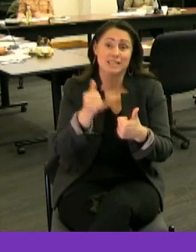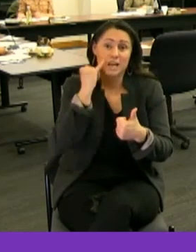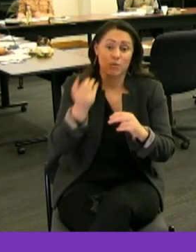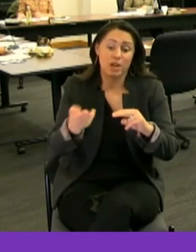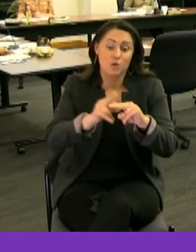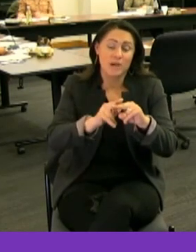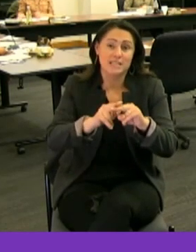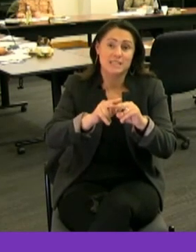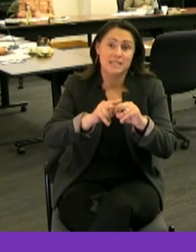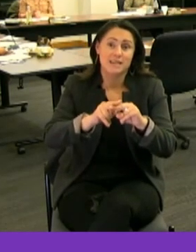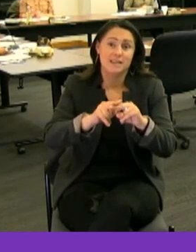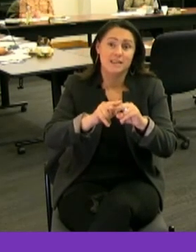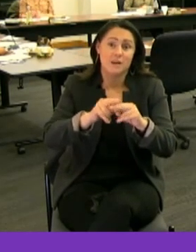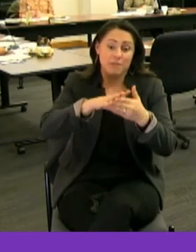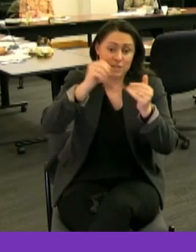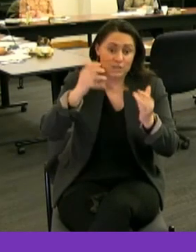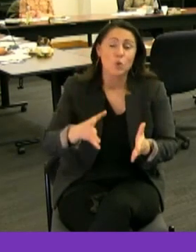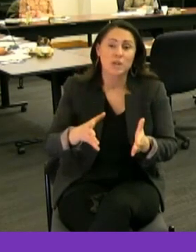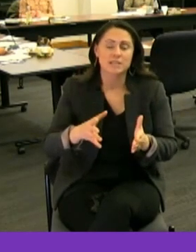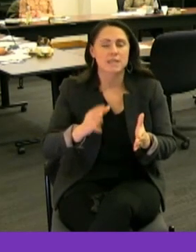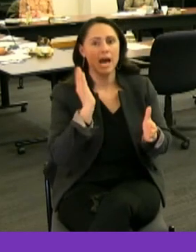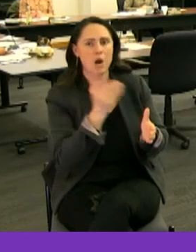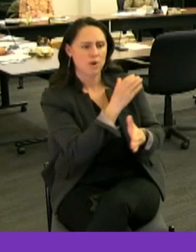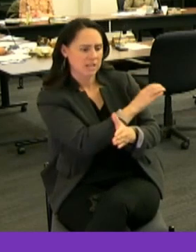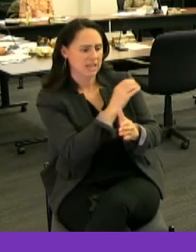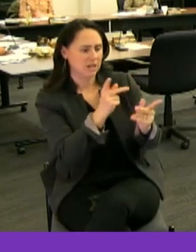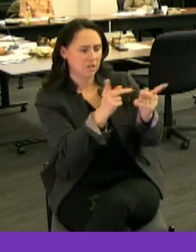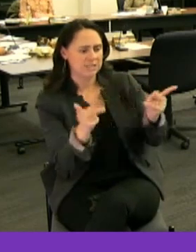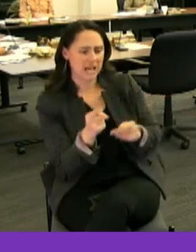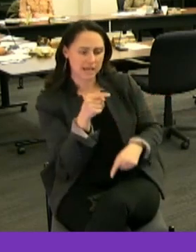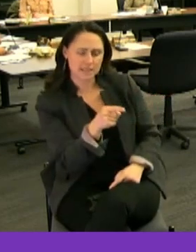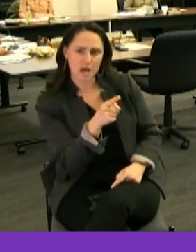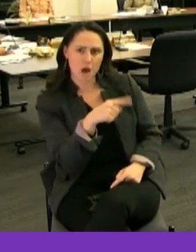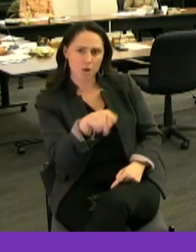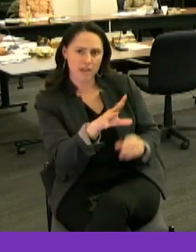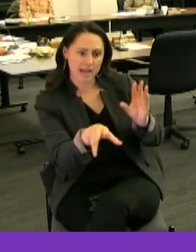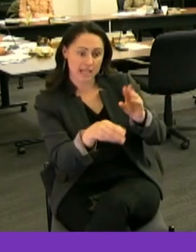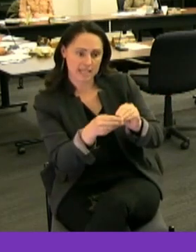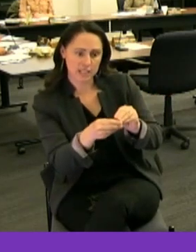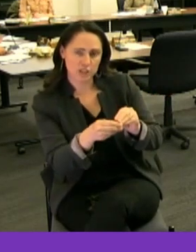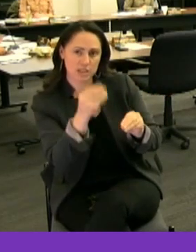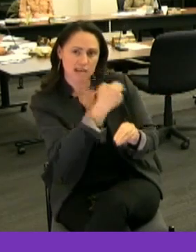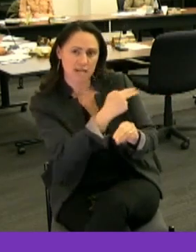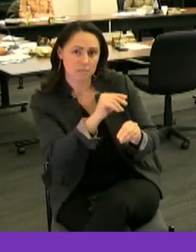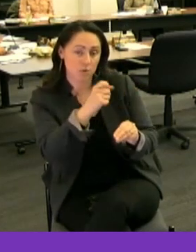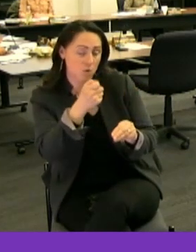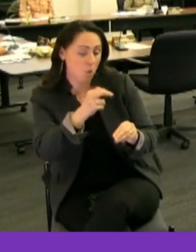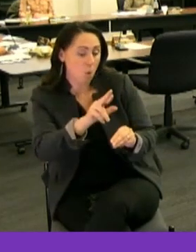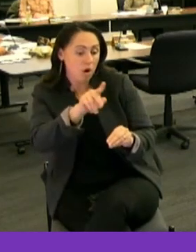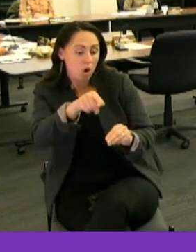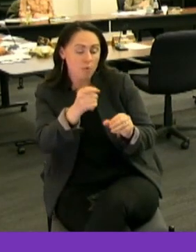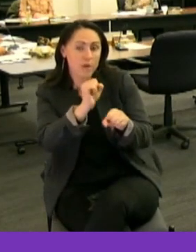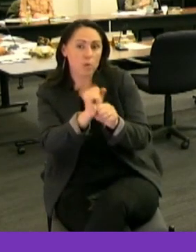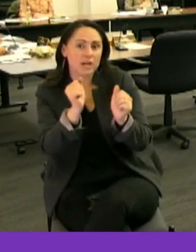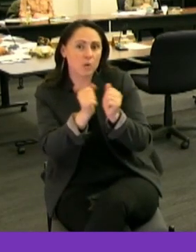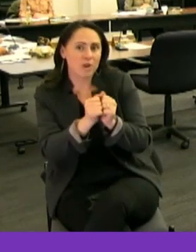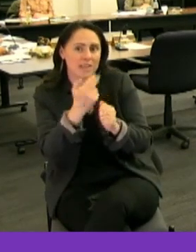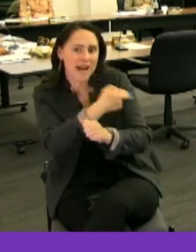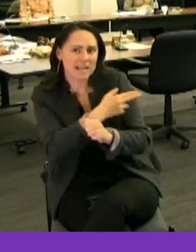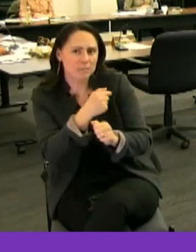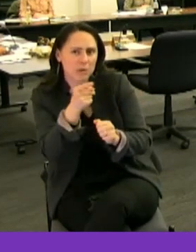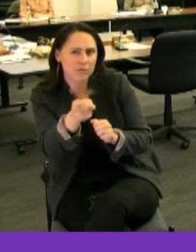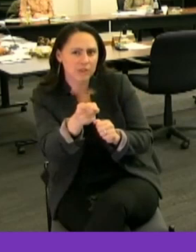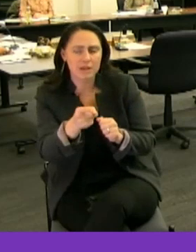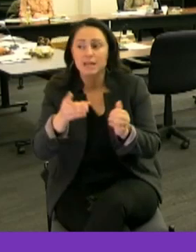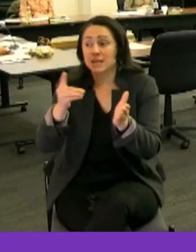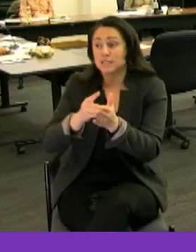students. And our clinical sites are they in addition to hospitals, or are we only working with hospitals for this program? Dr. Gray, I'm going